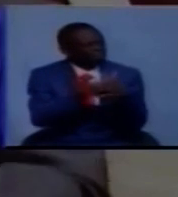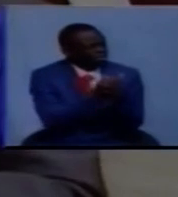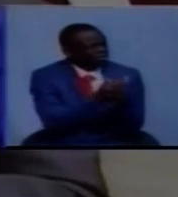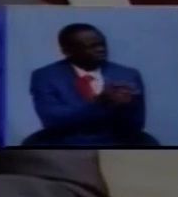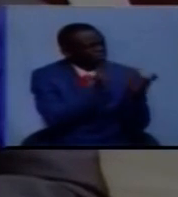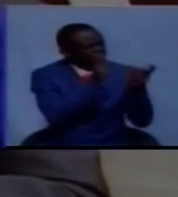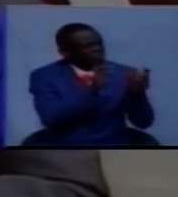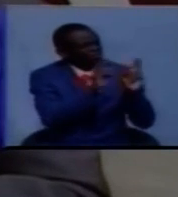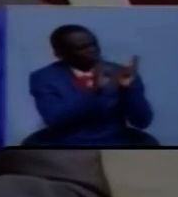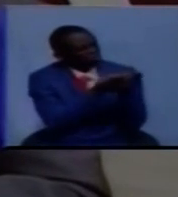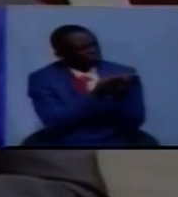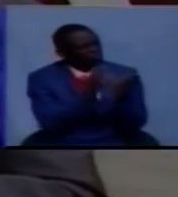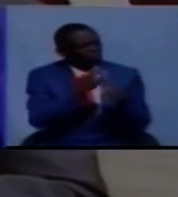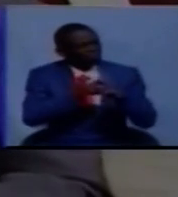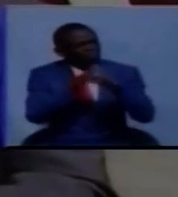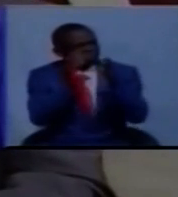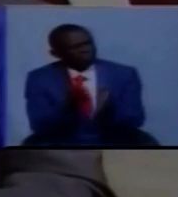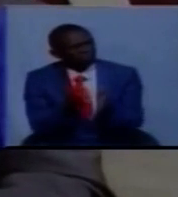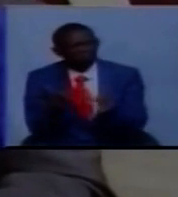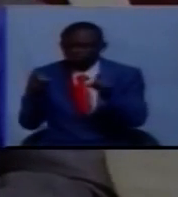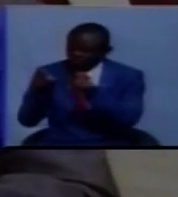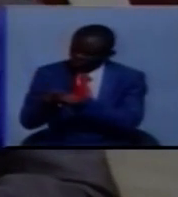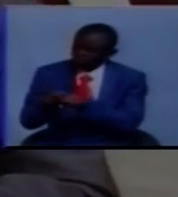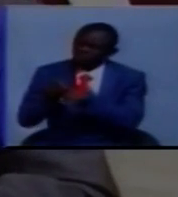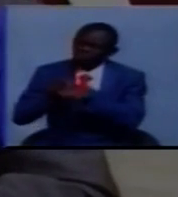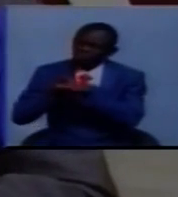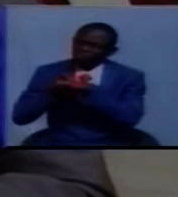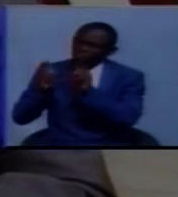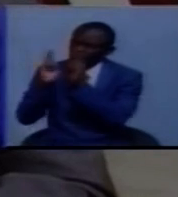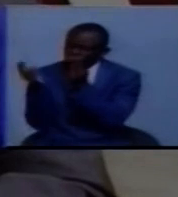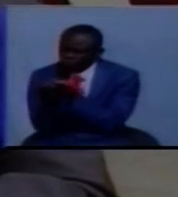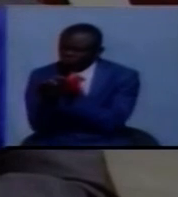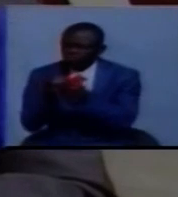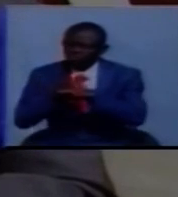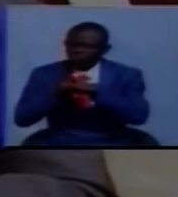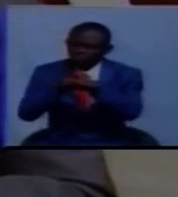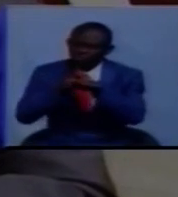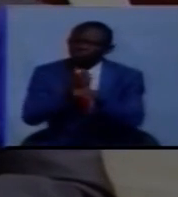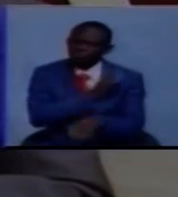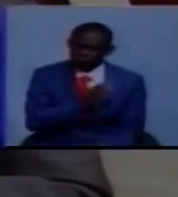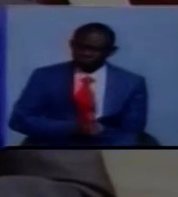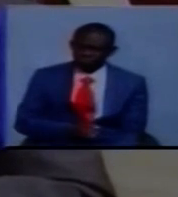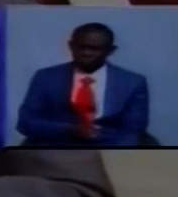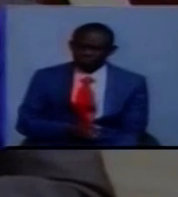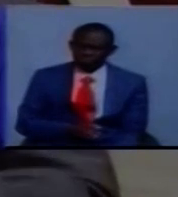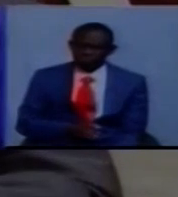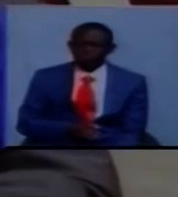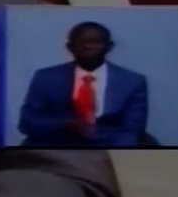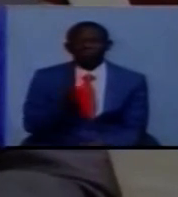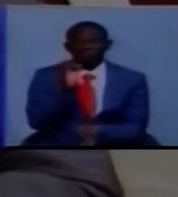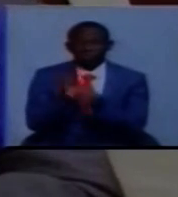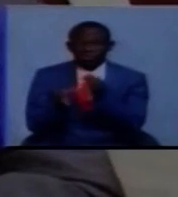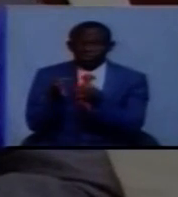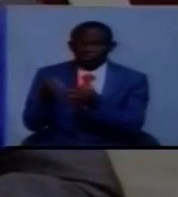chain. Deal with the union and the transporters. But mainly, as I've said, if there is a strike here, it is